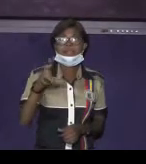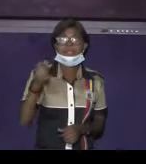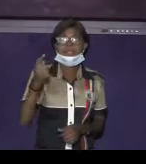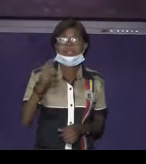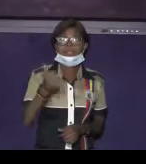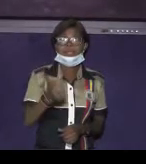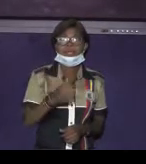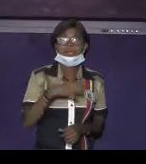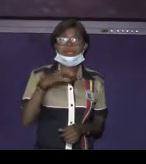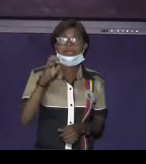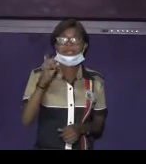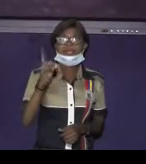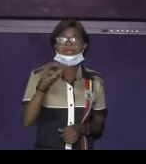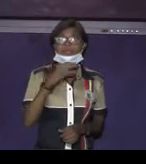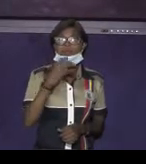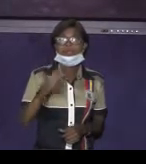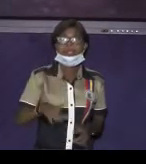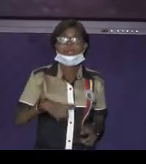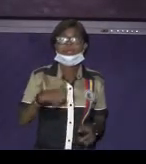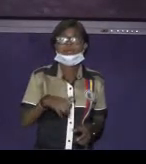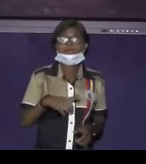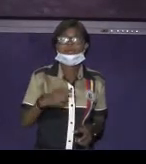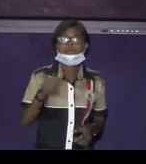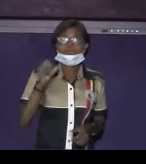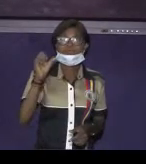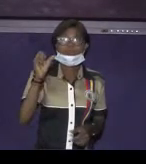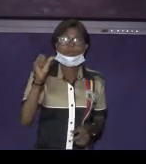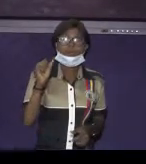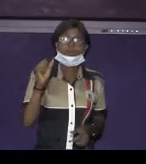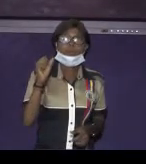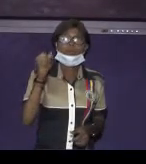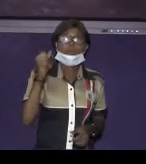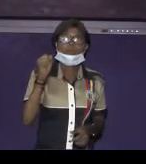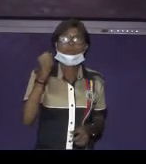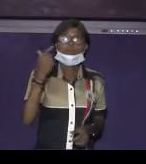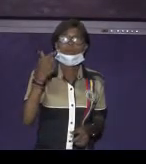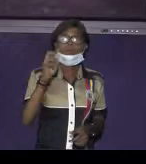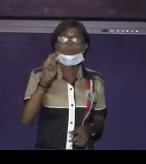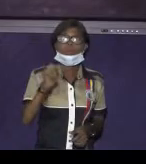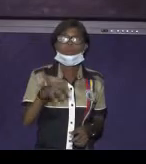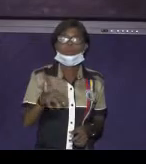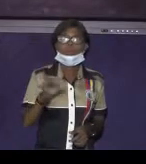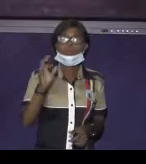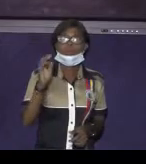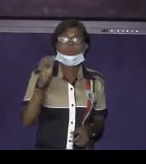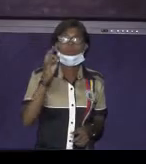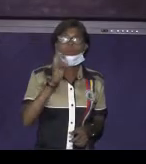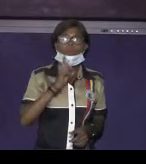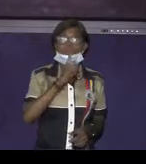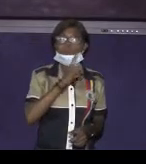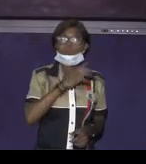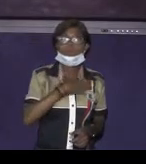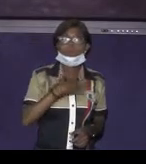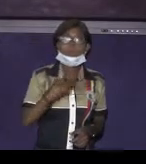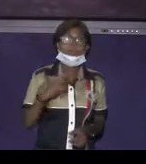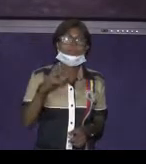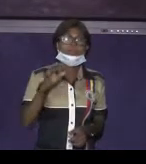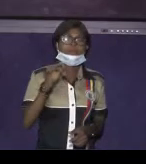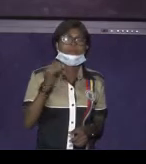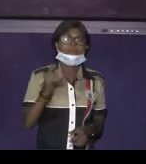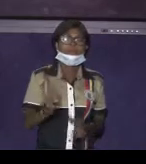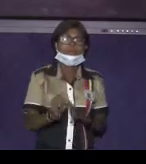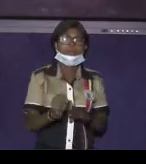Lagos, Ogun, Ondo, and Rivers State. These are examples of